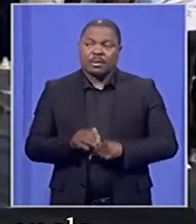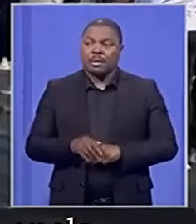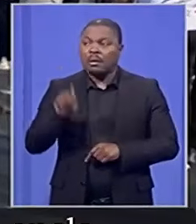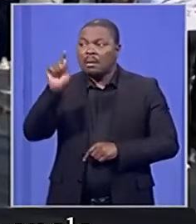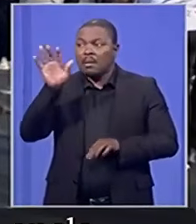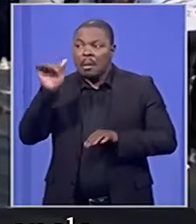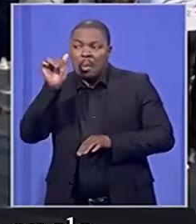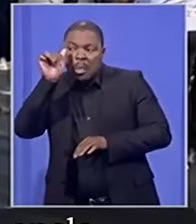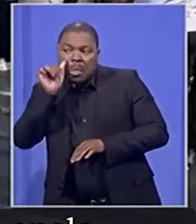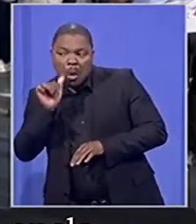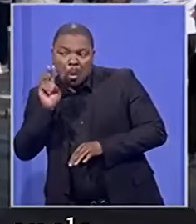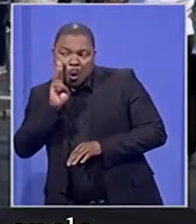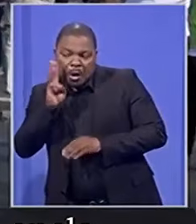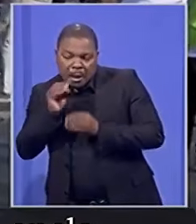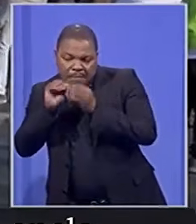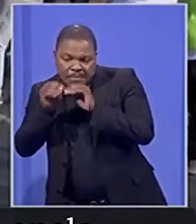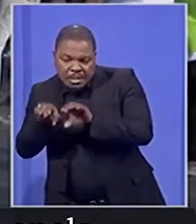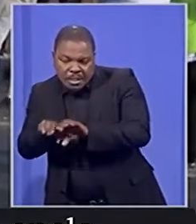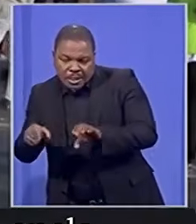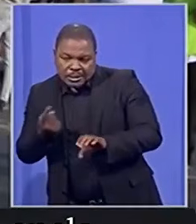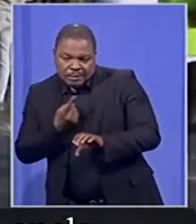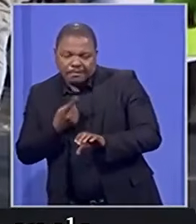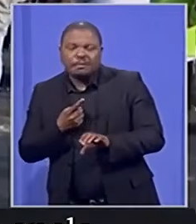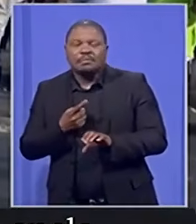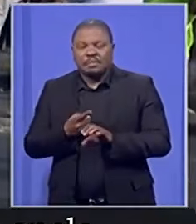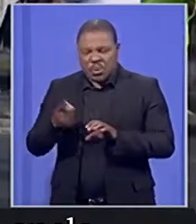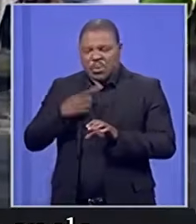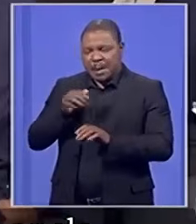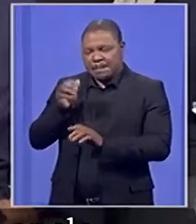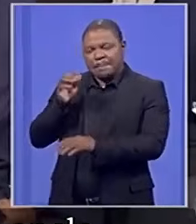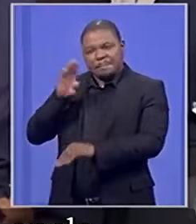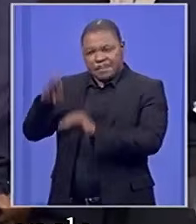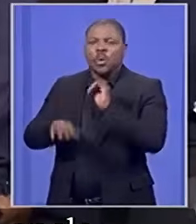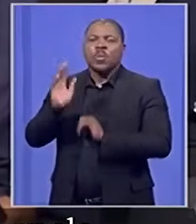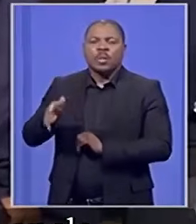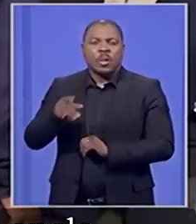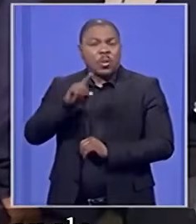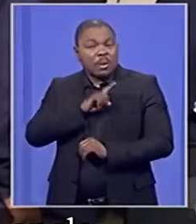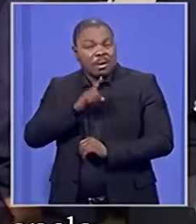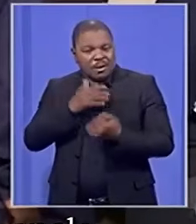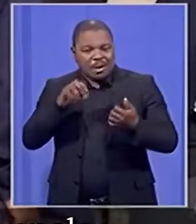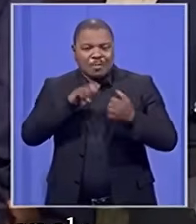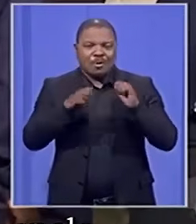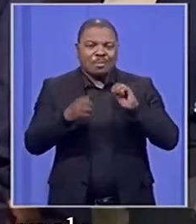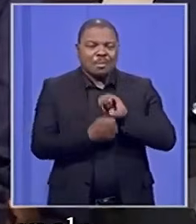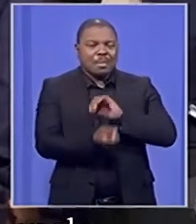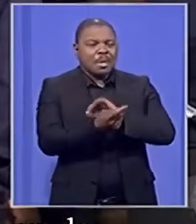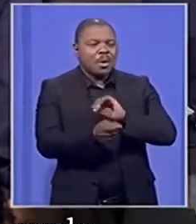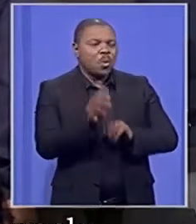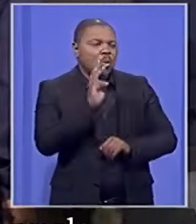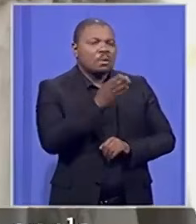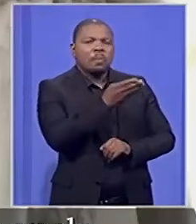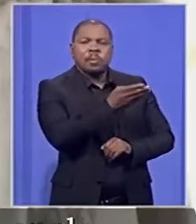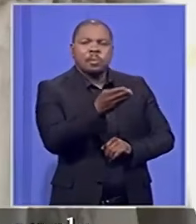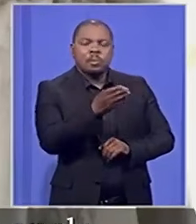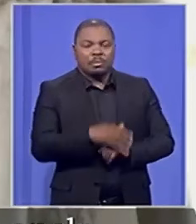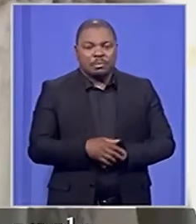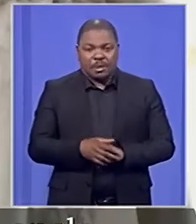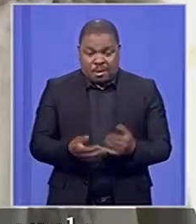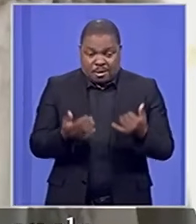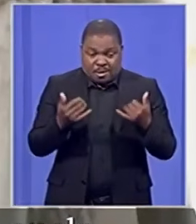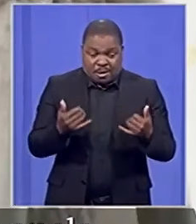illegal connection. It's unacceptable. It's contributing to the challenges of the water problems that we're having currently. We're